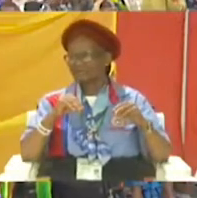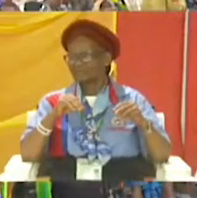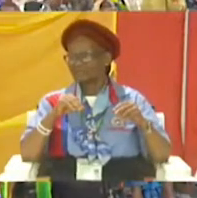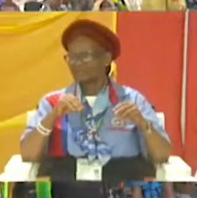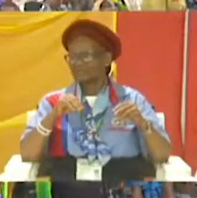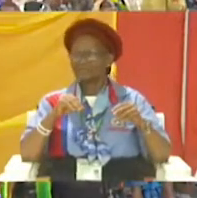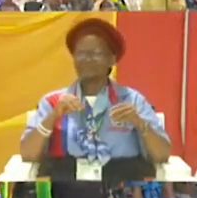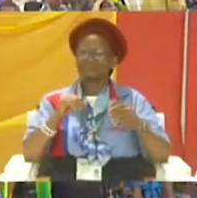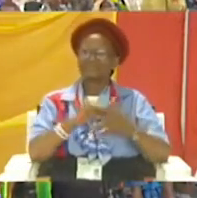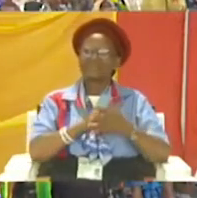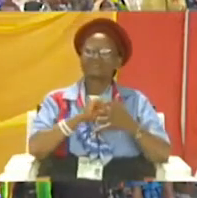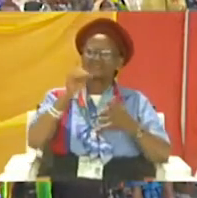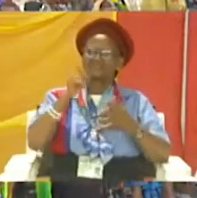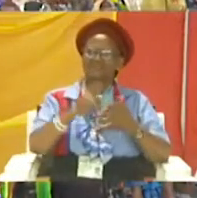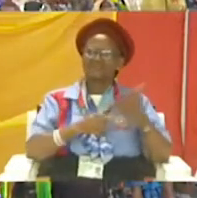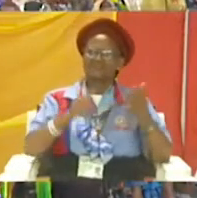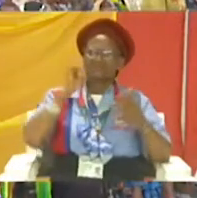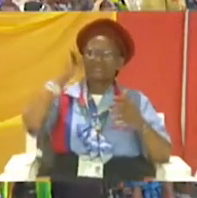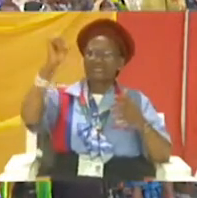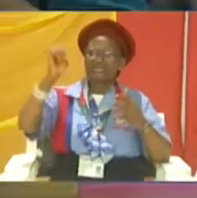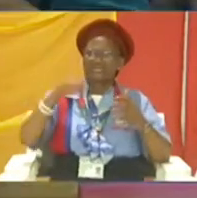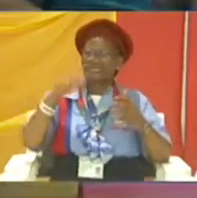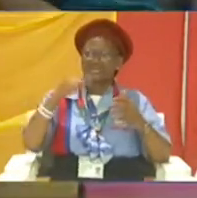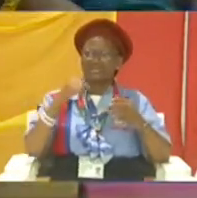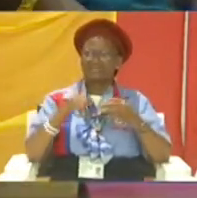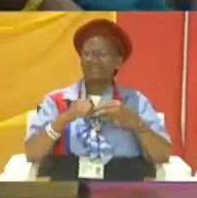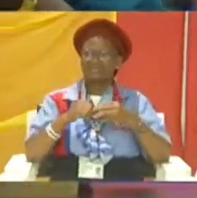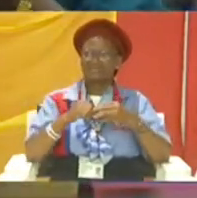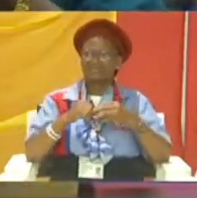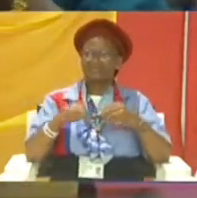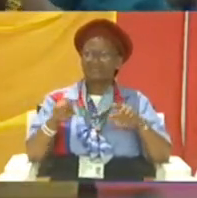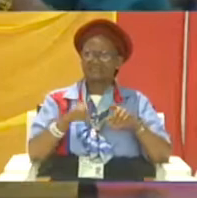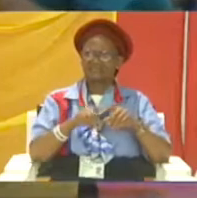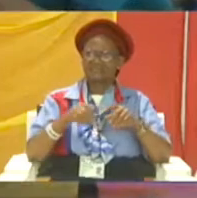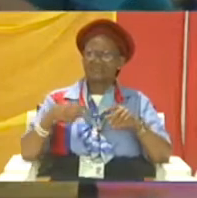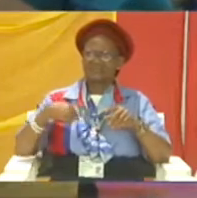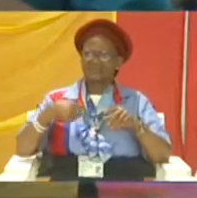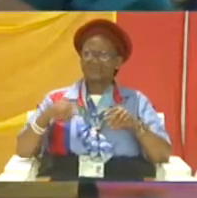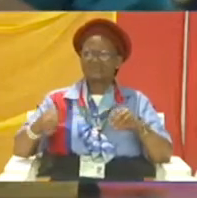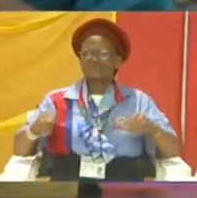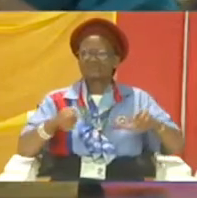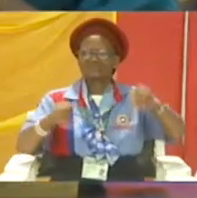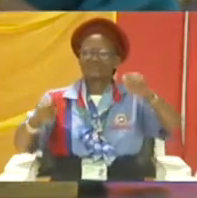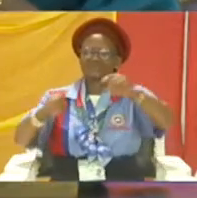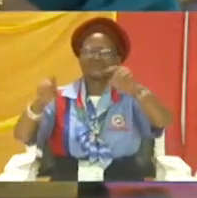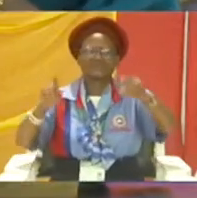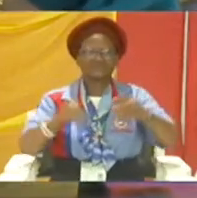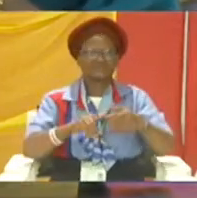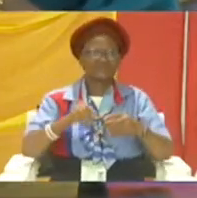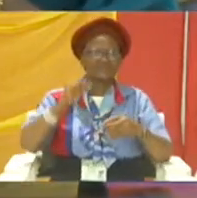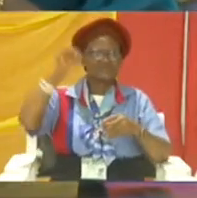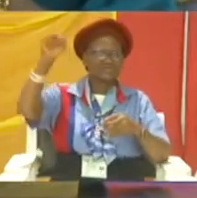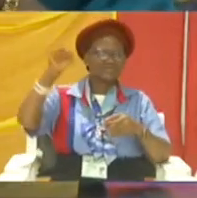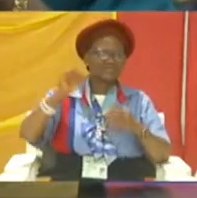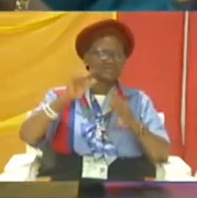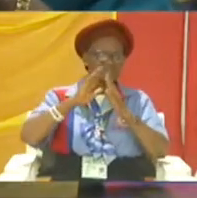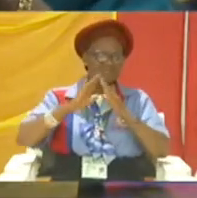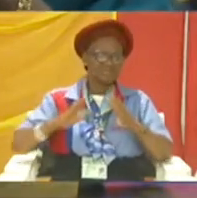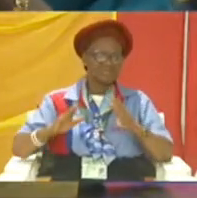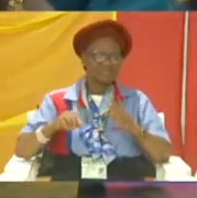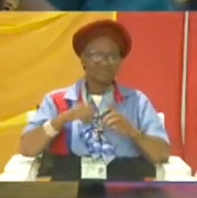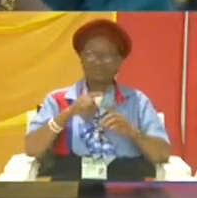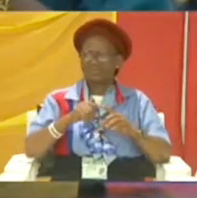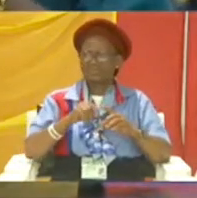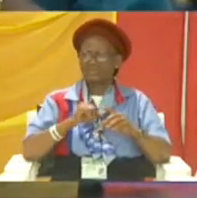That's what they said. So we drove to his house. When I saw